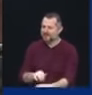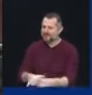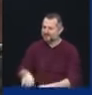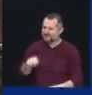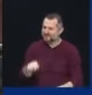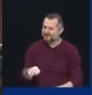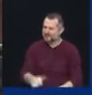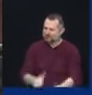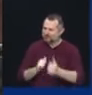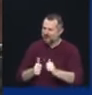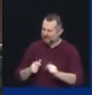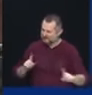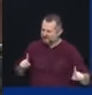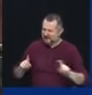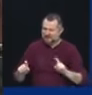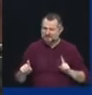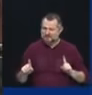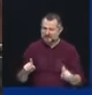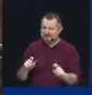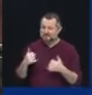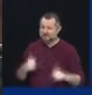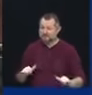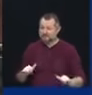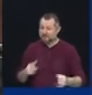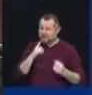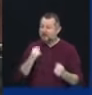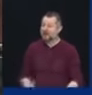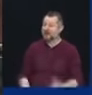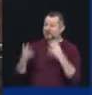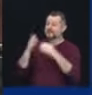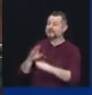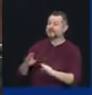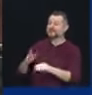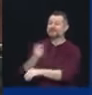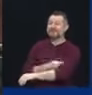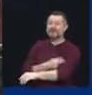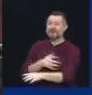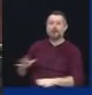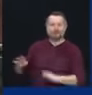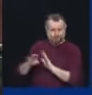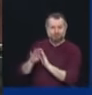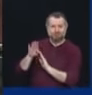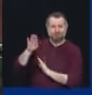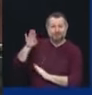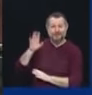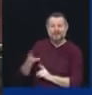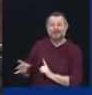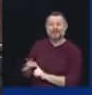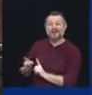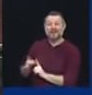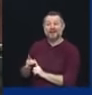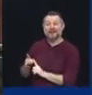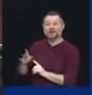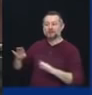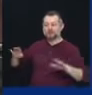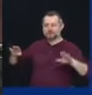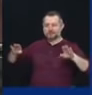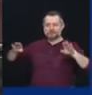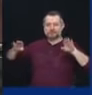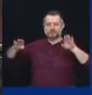of vaccines versus rate of infection. And you see parts of this